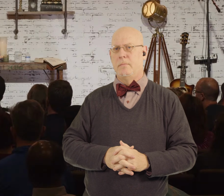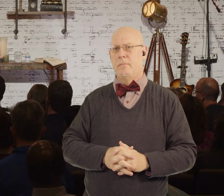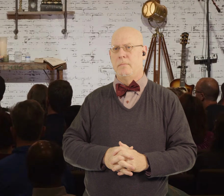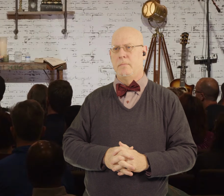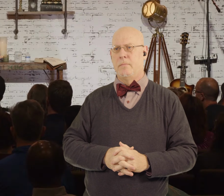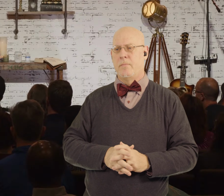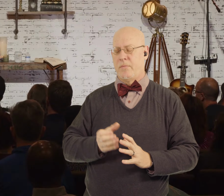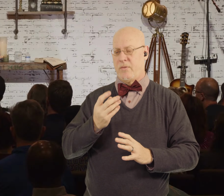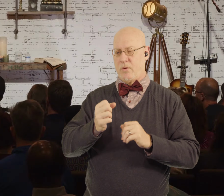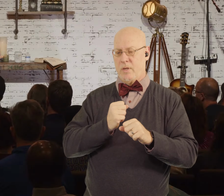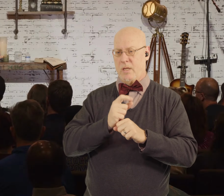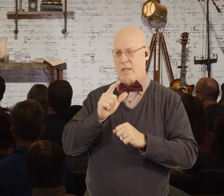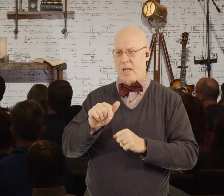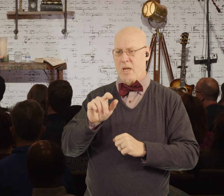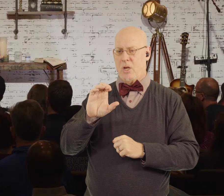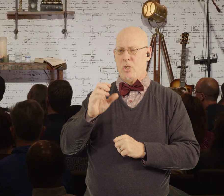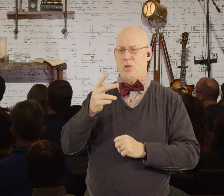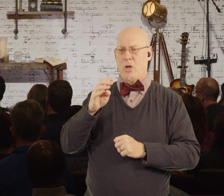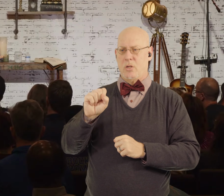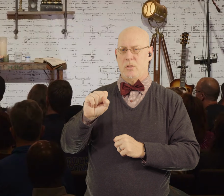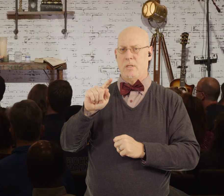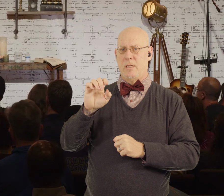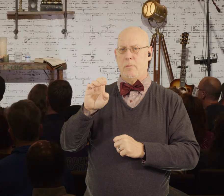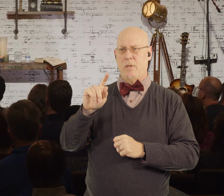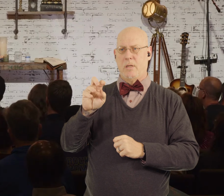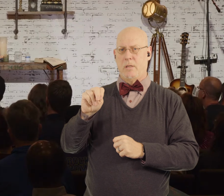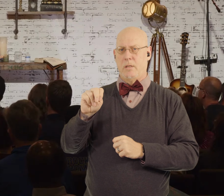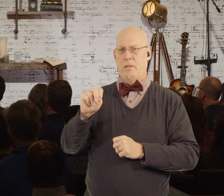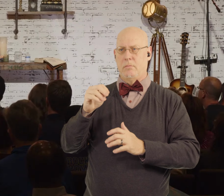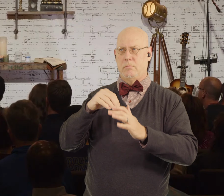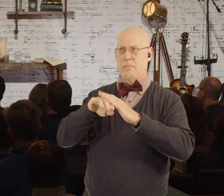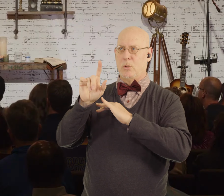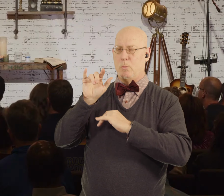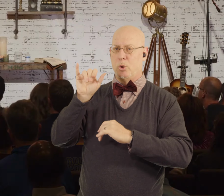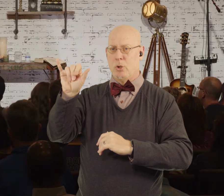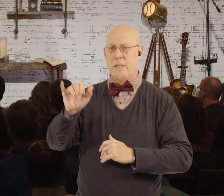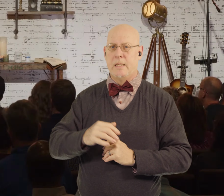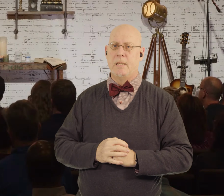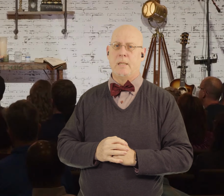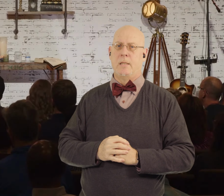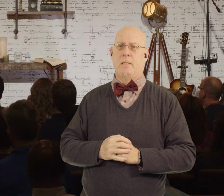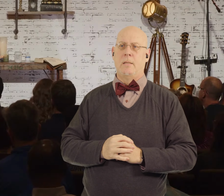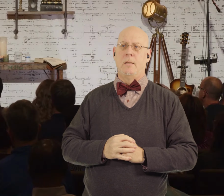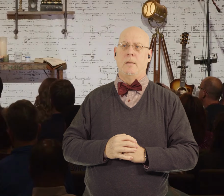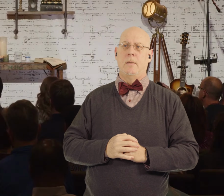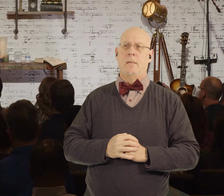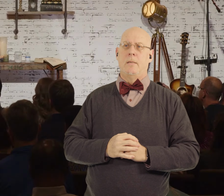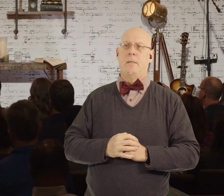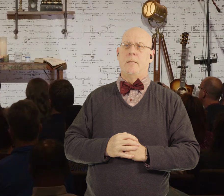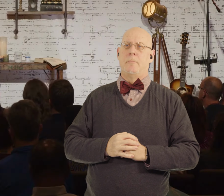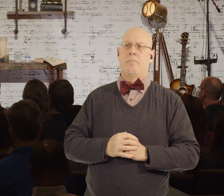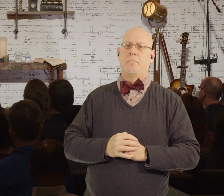done. And a few years later, Charles Templeton stepped into eternity.